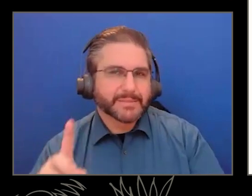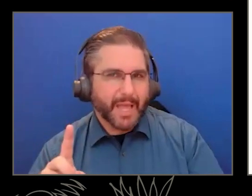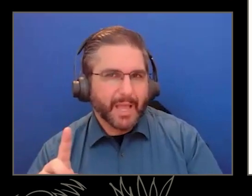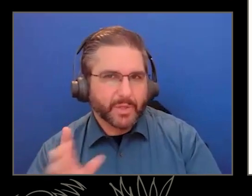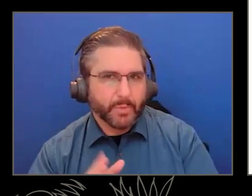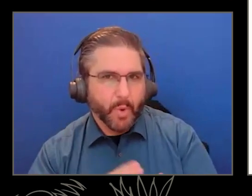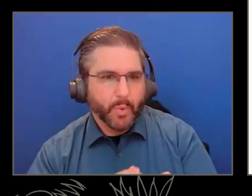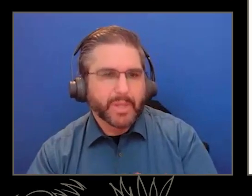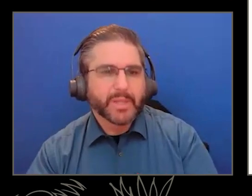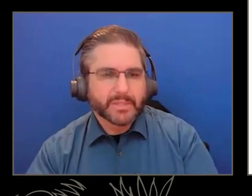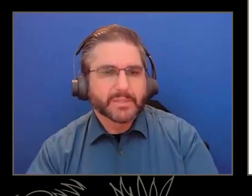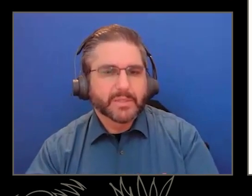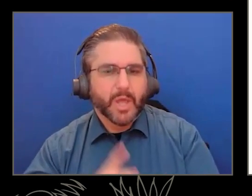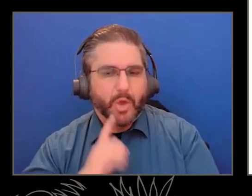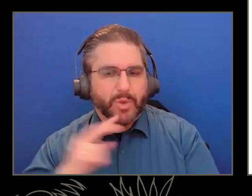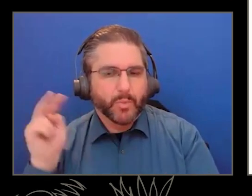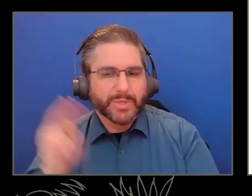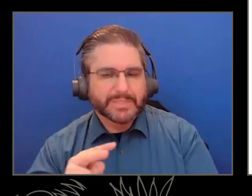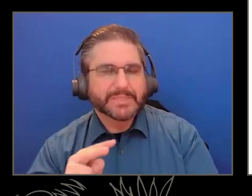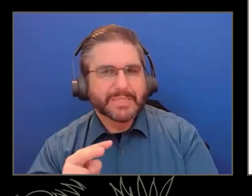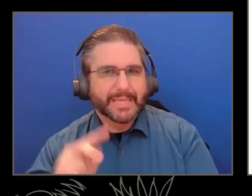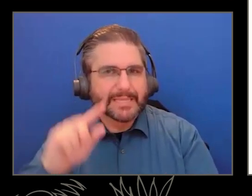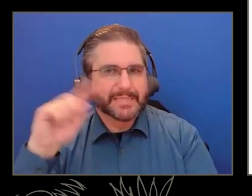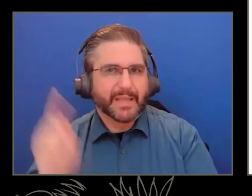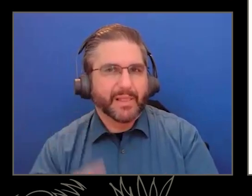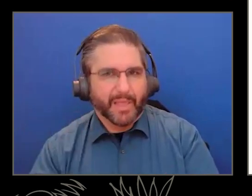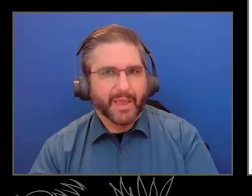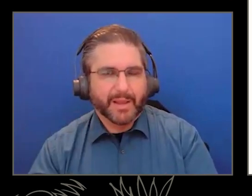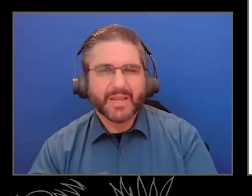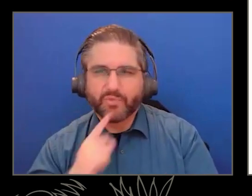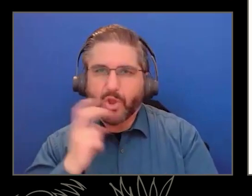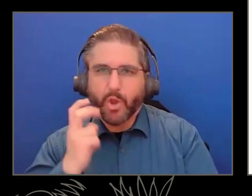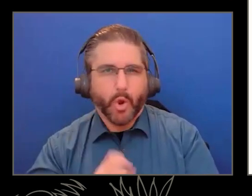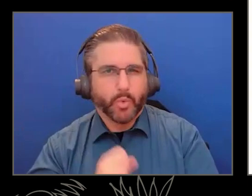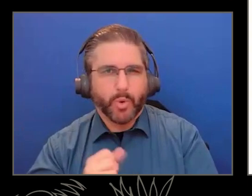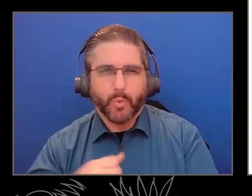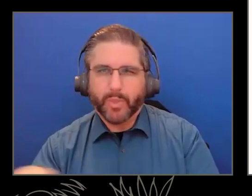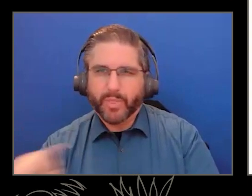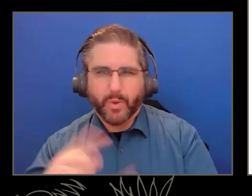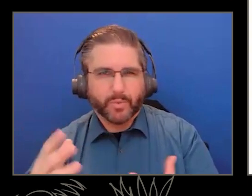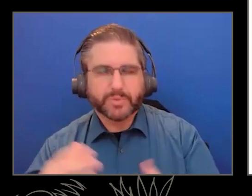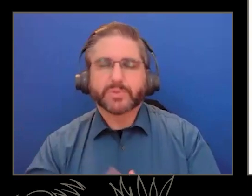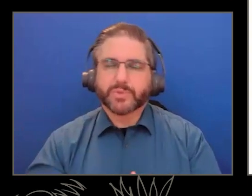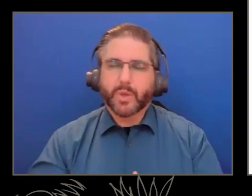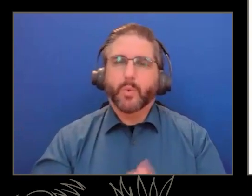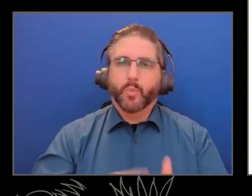are seeing a decline, and it's really difficult to work with them. So they're